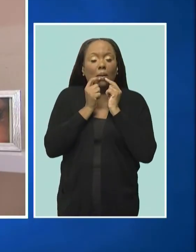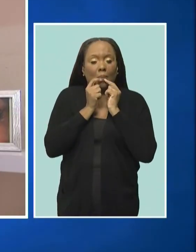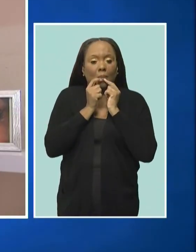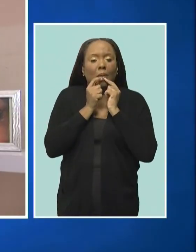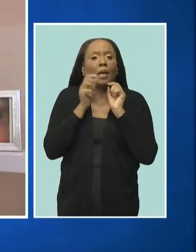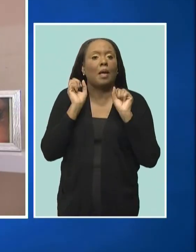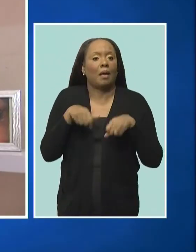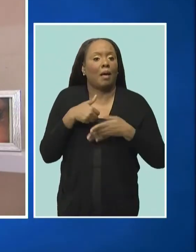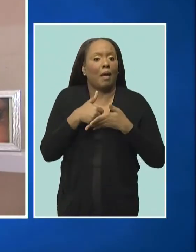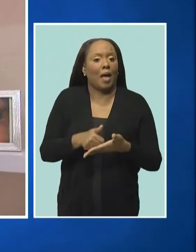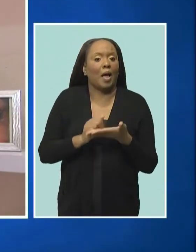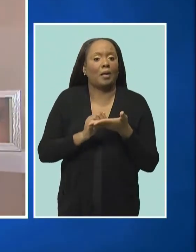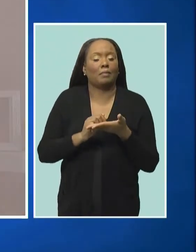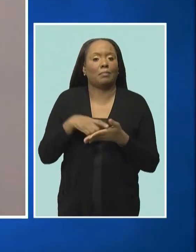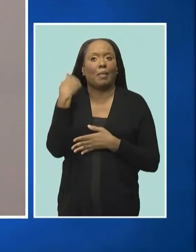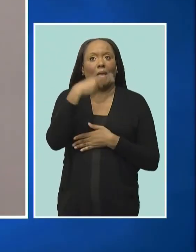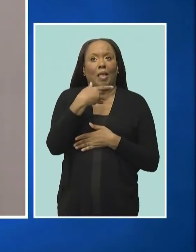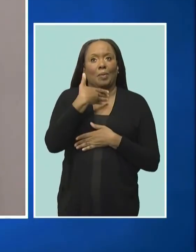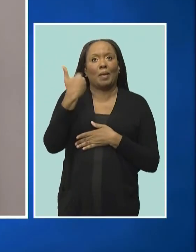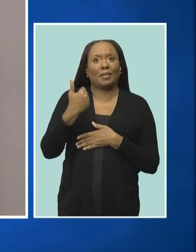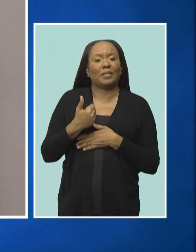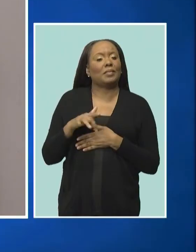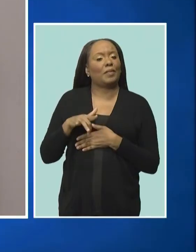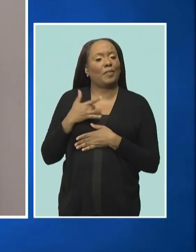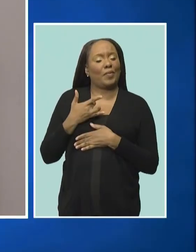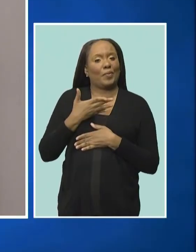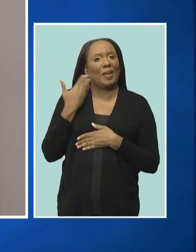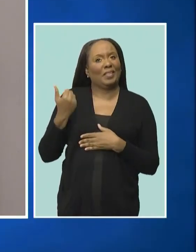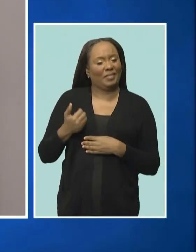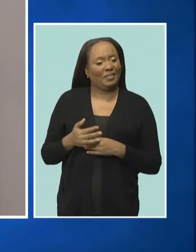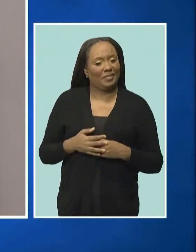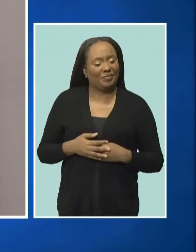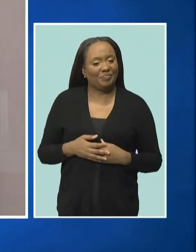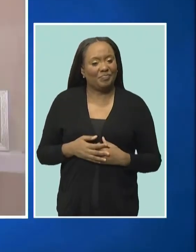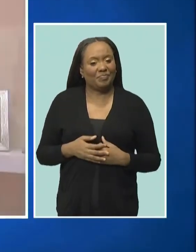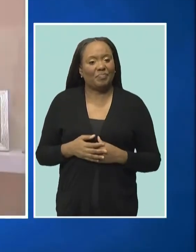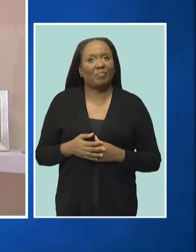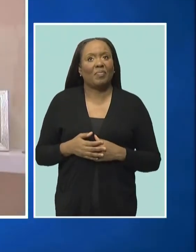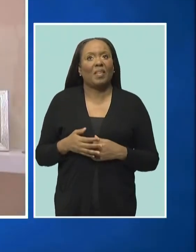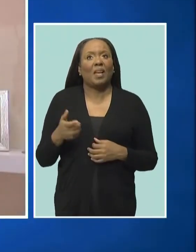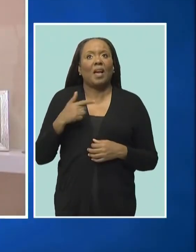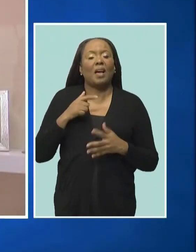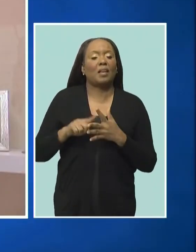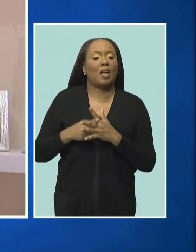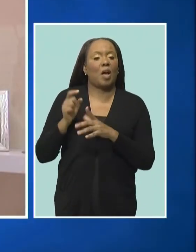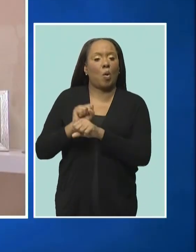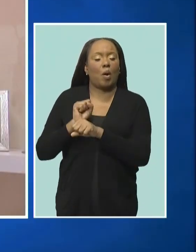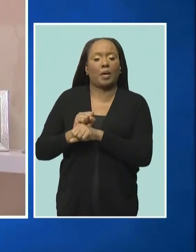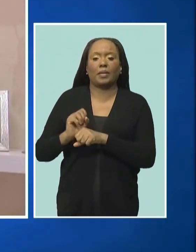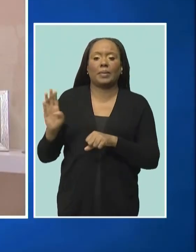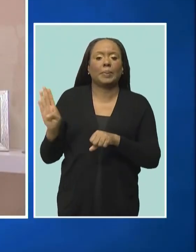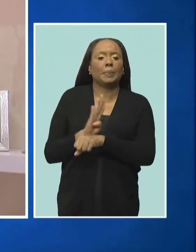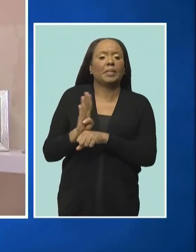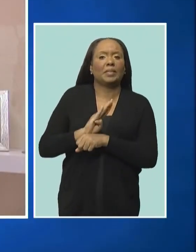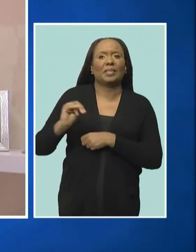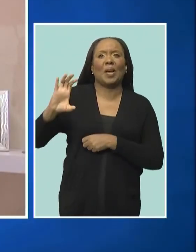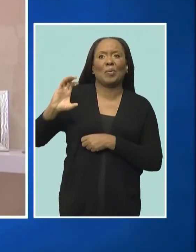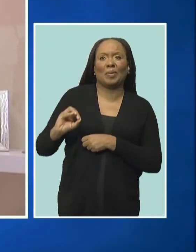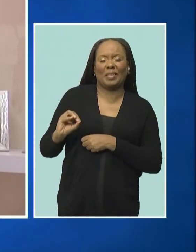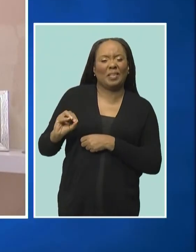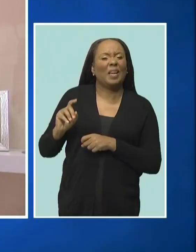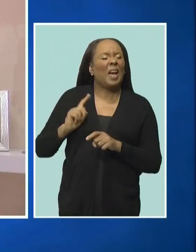can help them become their best self because they feel their best self. I would have started in corporate Barbados, and what would have started as a side hustle for